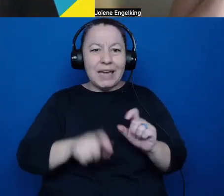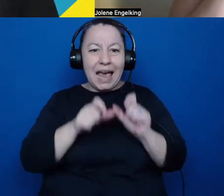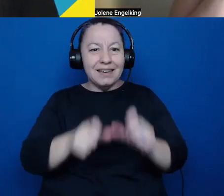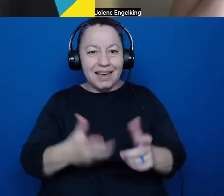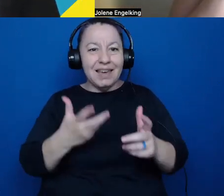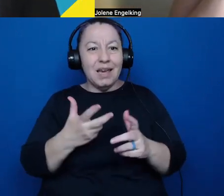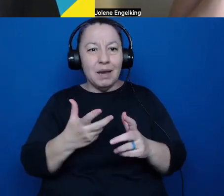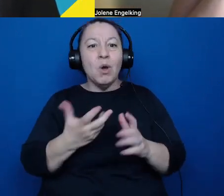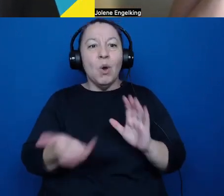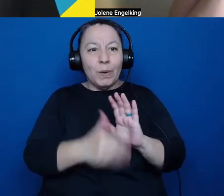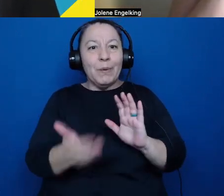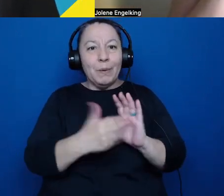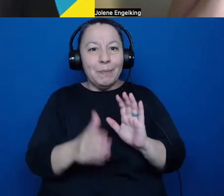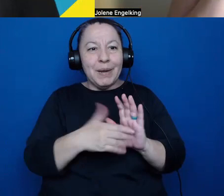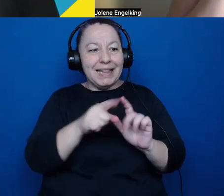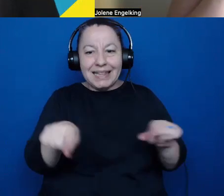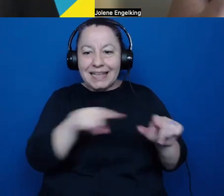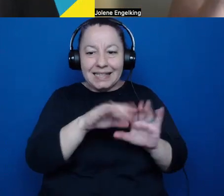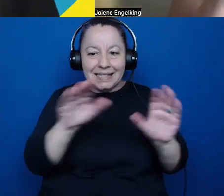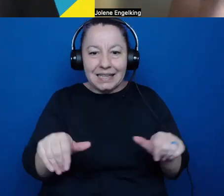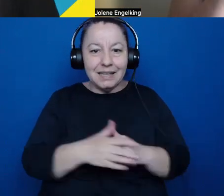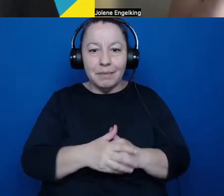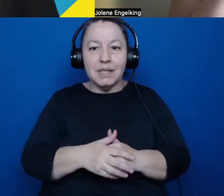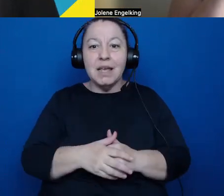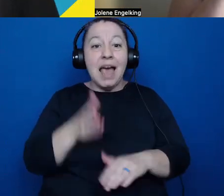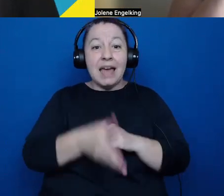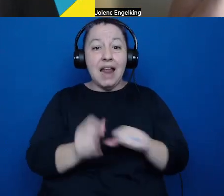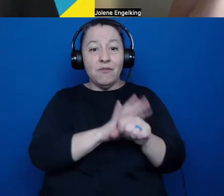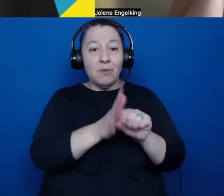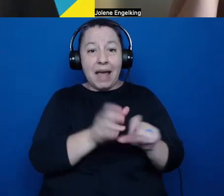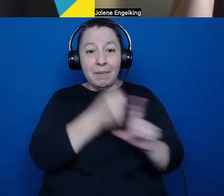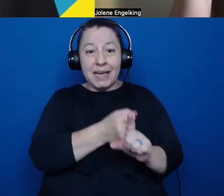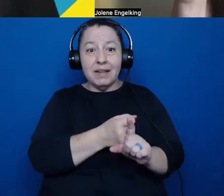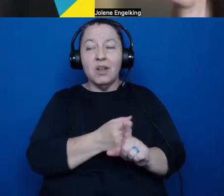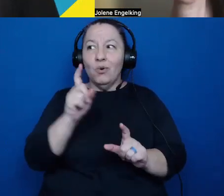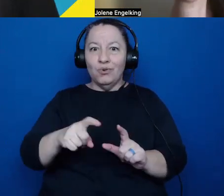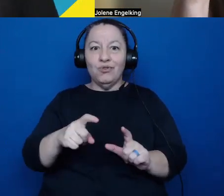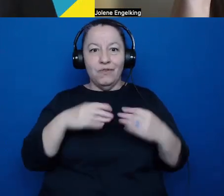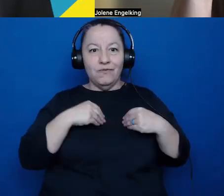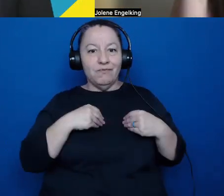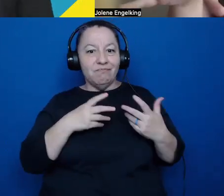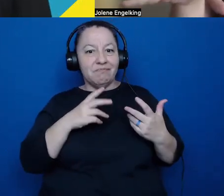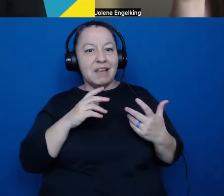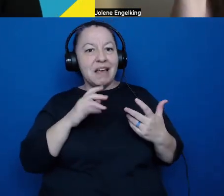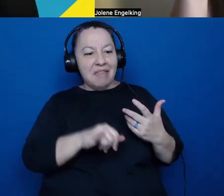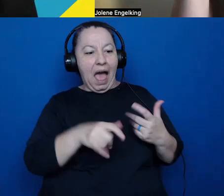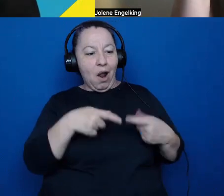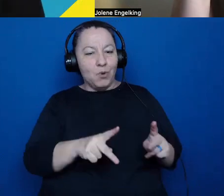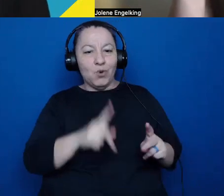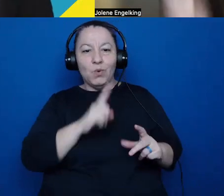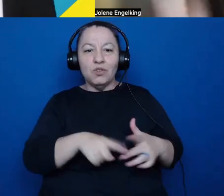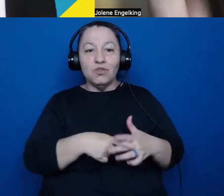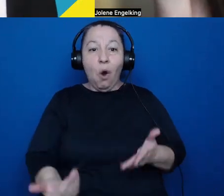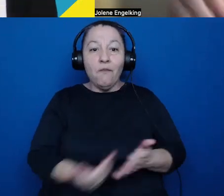after the pandemic, I feel that we should have taken that as an opportunity to really like start fresh and to try new and to